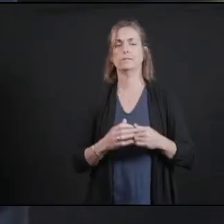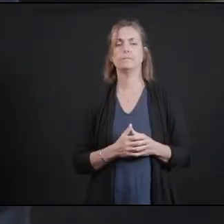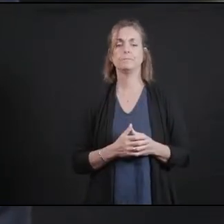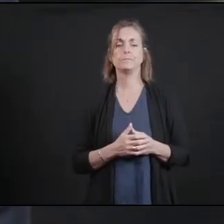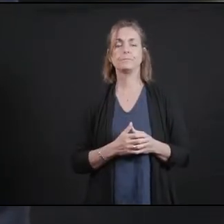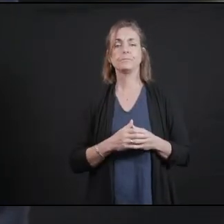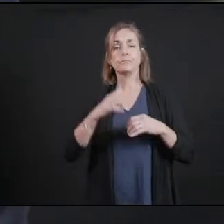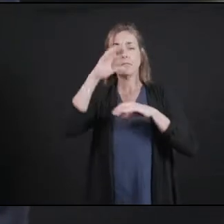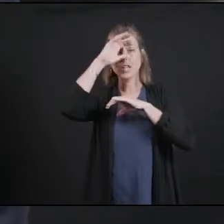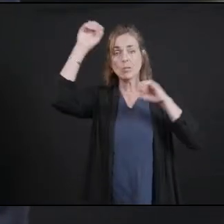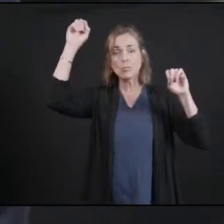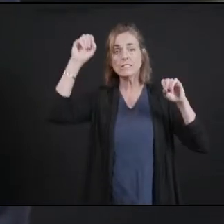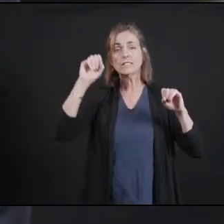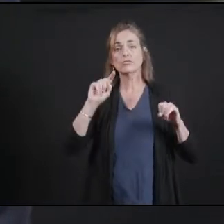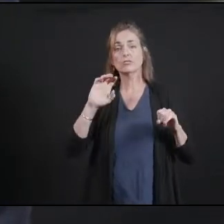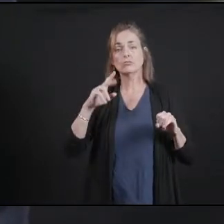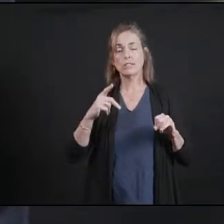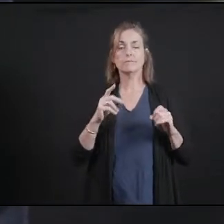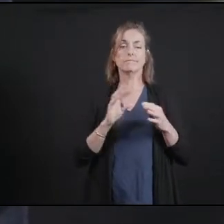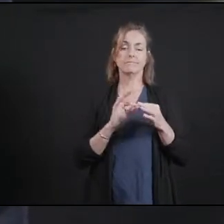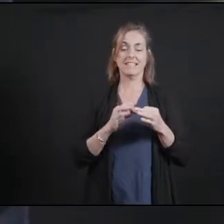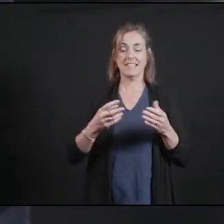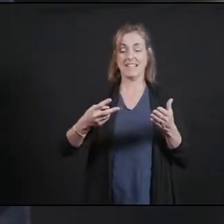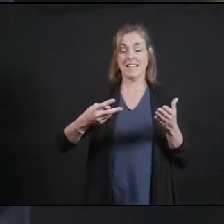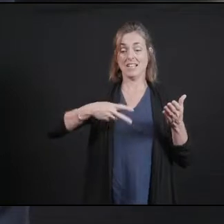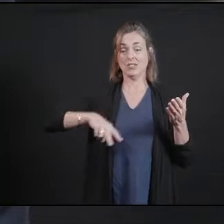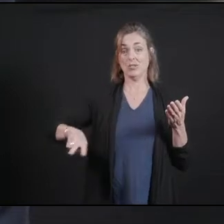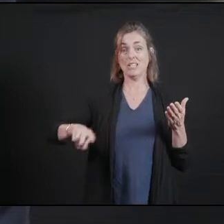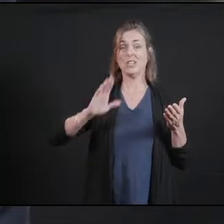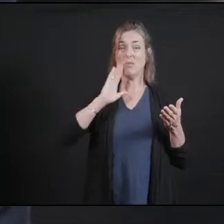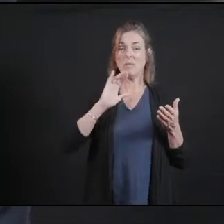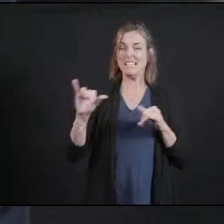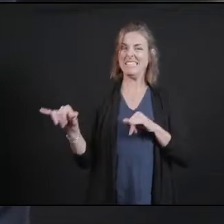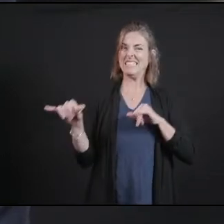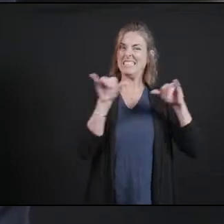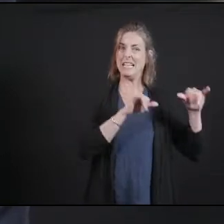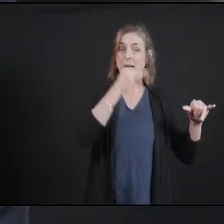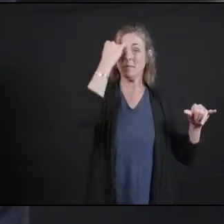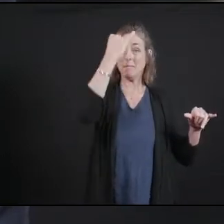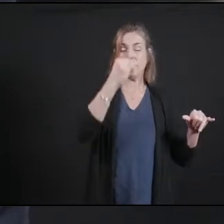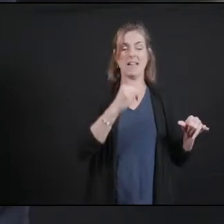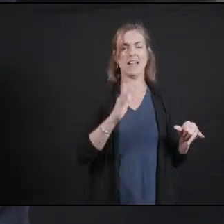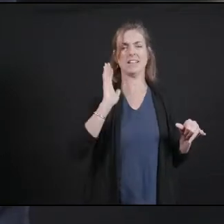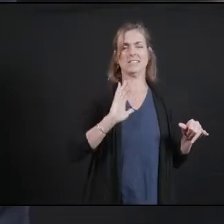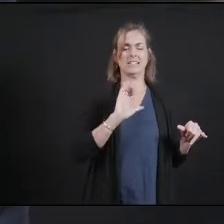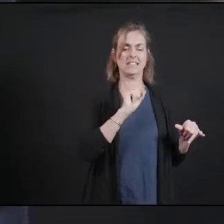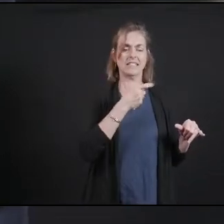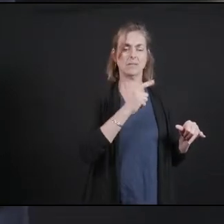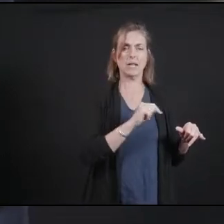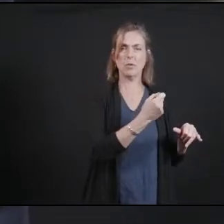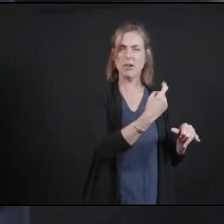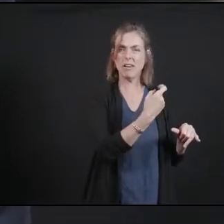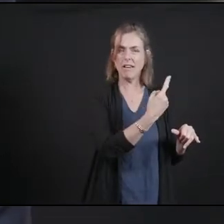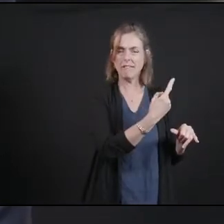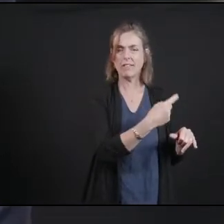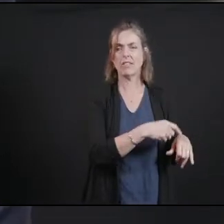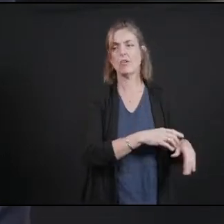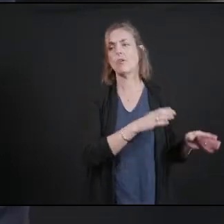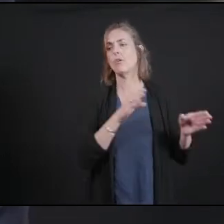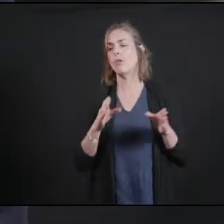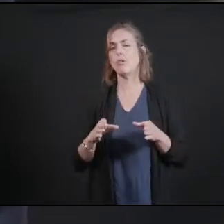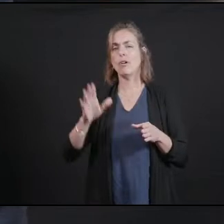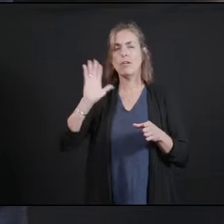working diligently to save lives and to keep us healthy. We remain actively engaged in